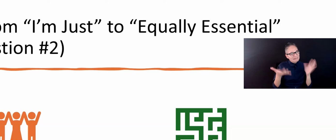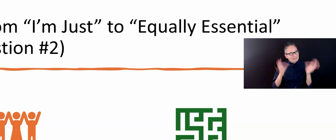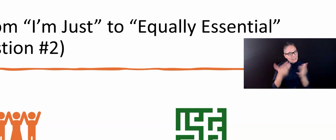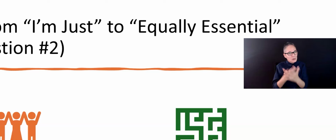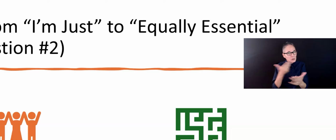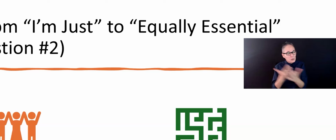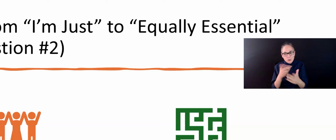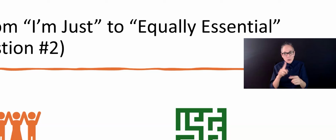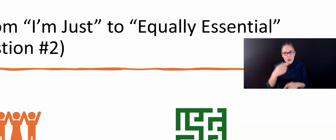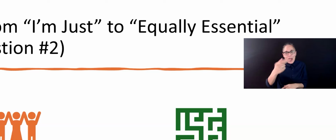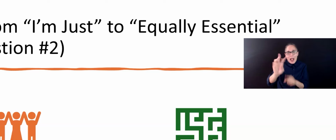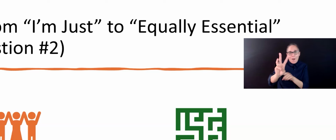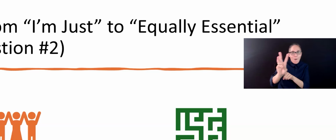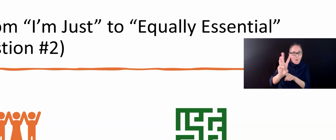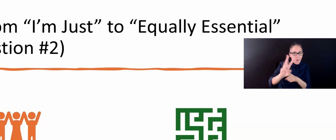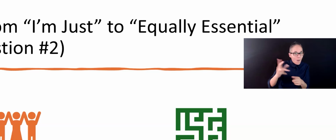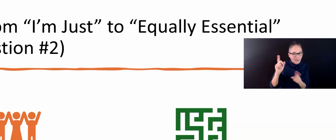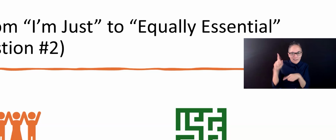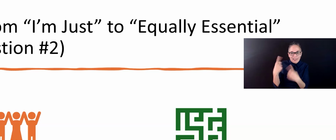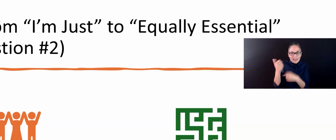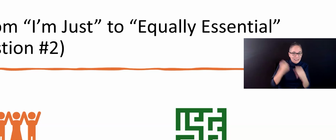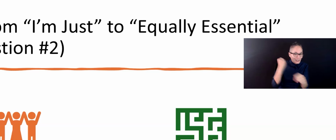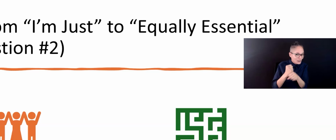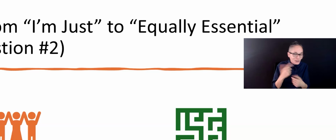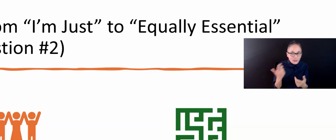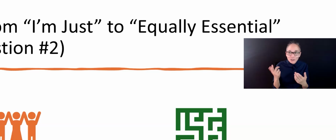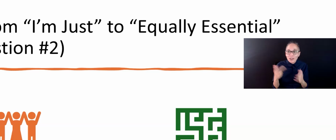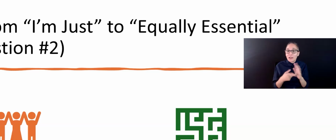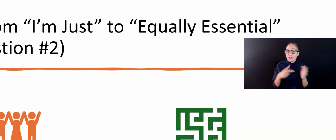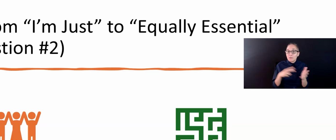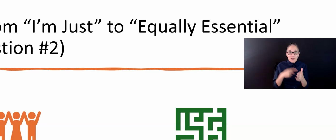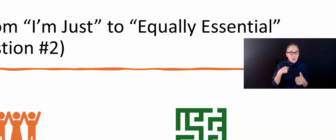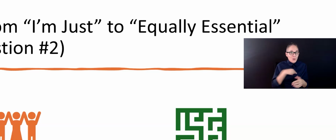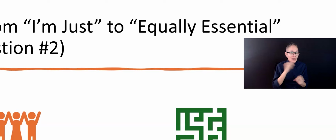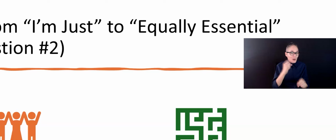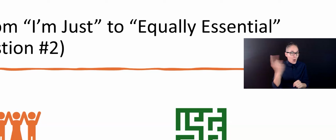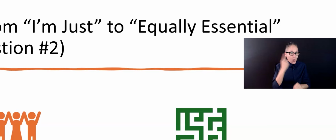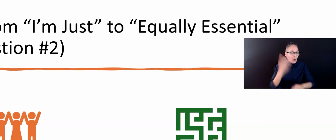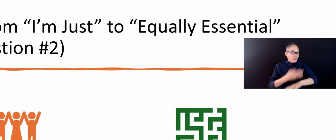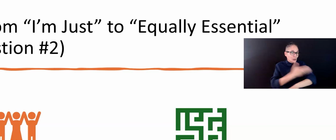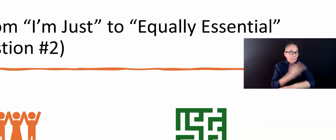right? It's only like last 10 years-ish, right? And we can always do better. Yeah.